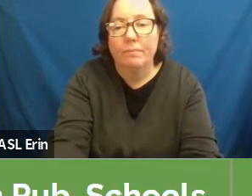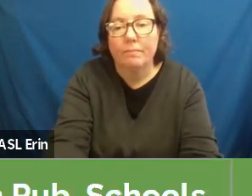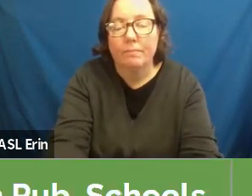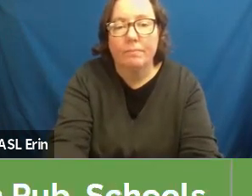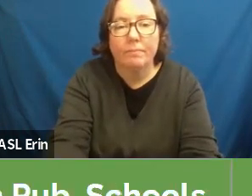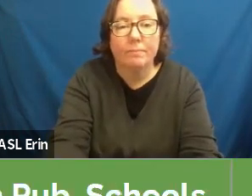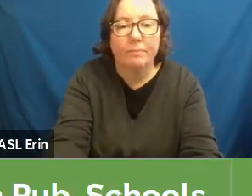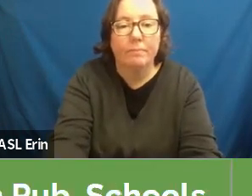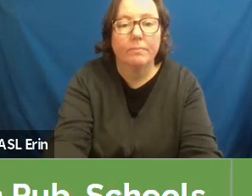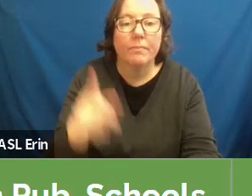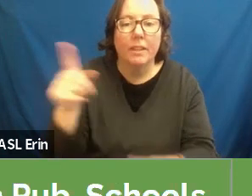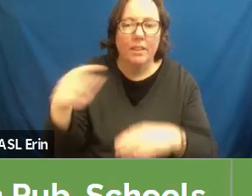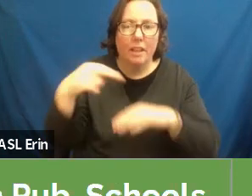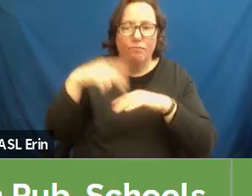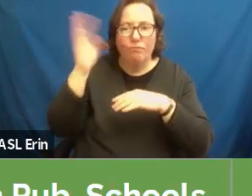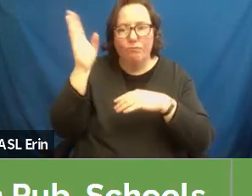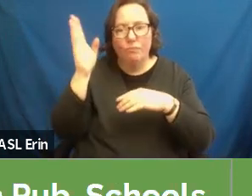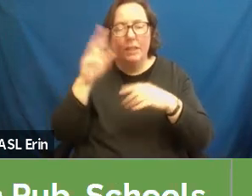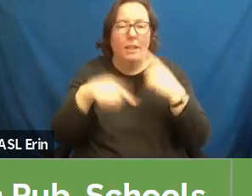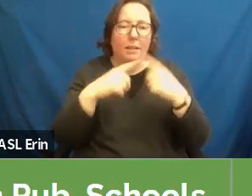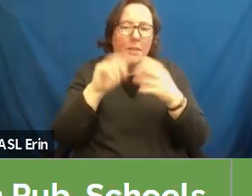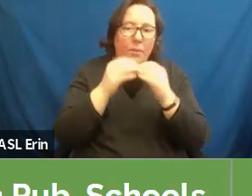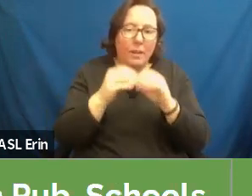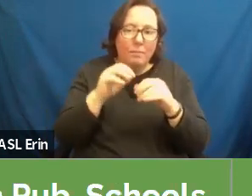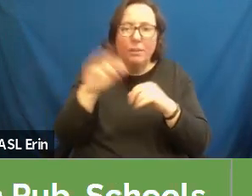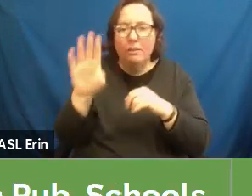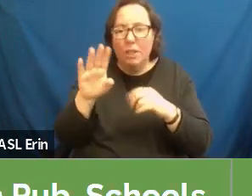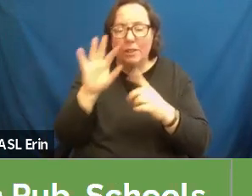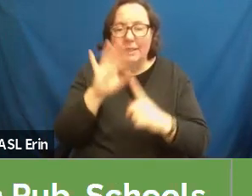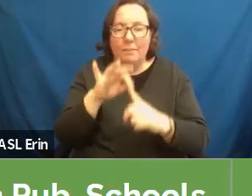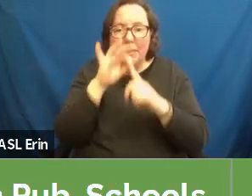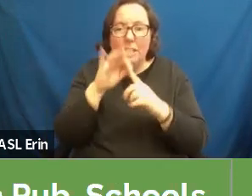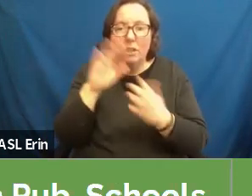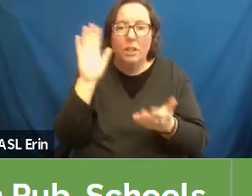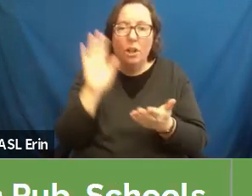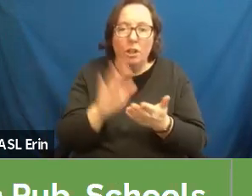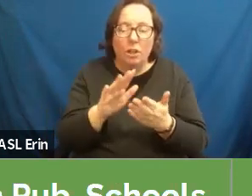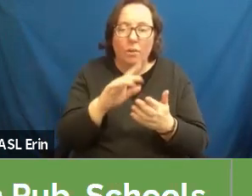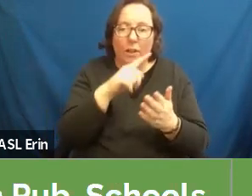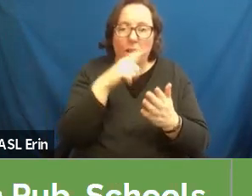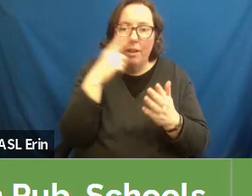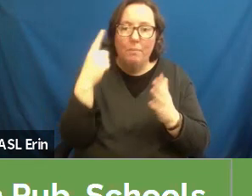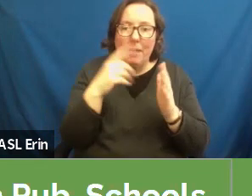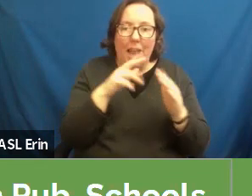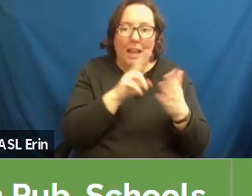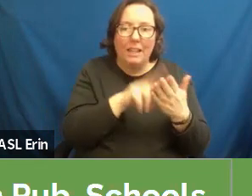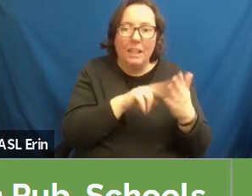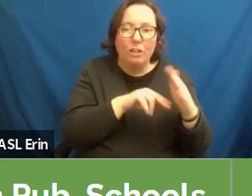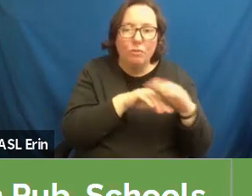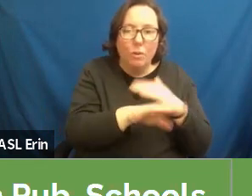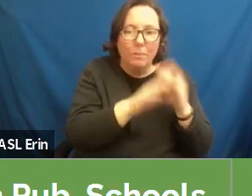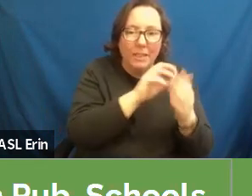NASAJ particularly presented on the demographics in Boston, particularly the low Black and Latinx student enrollment in the school